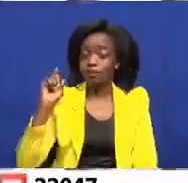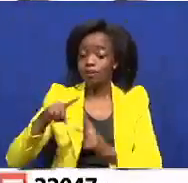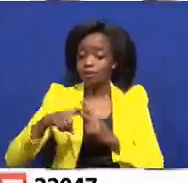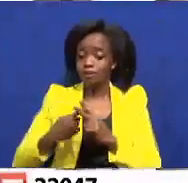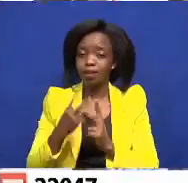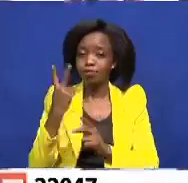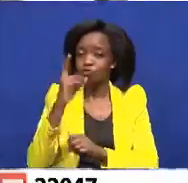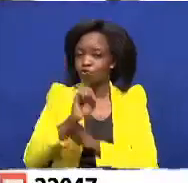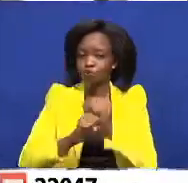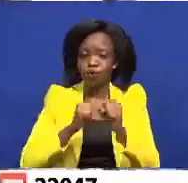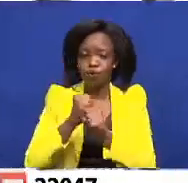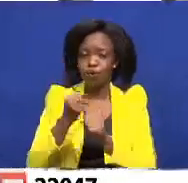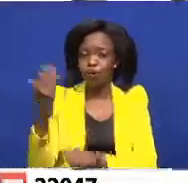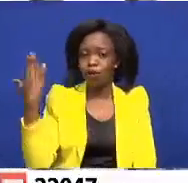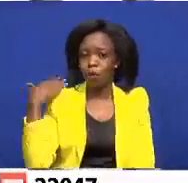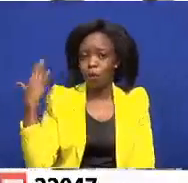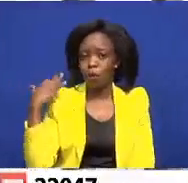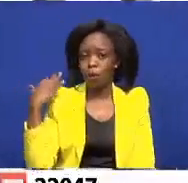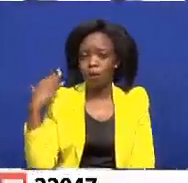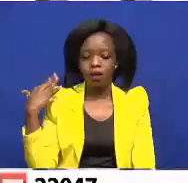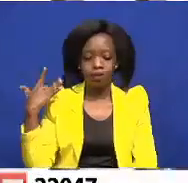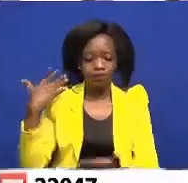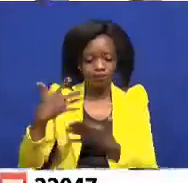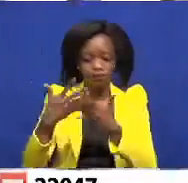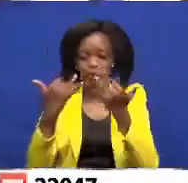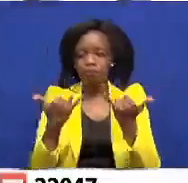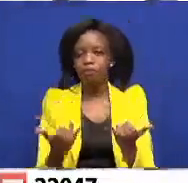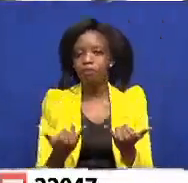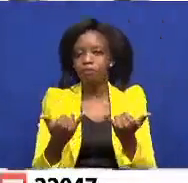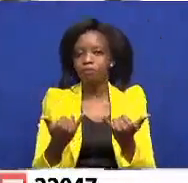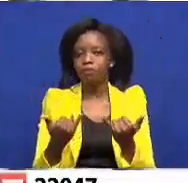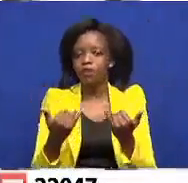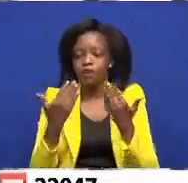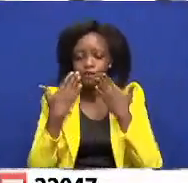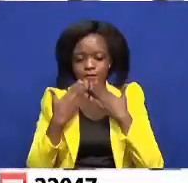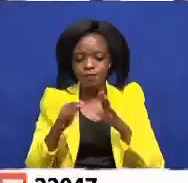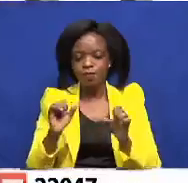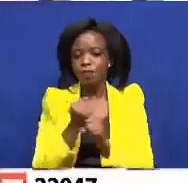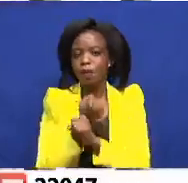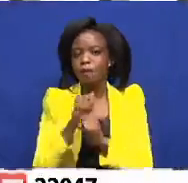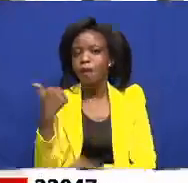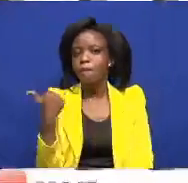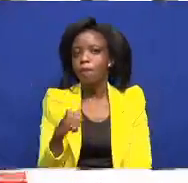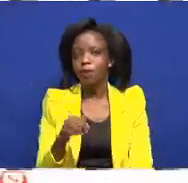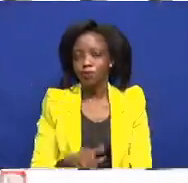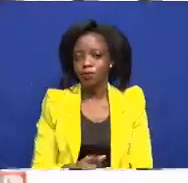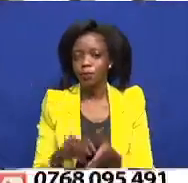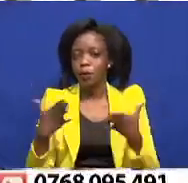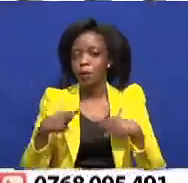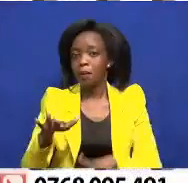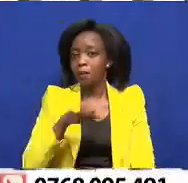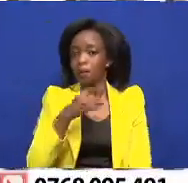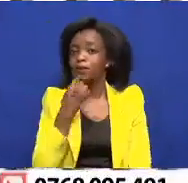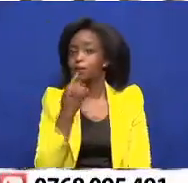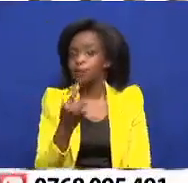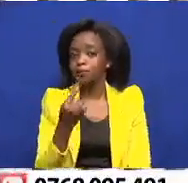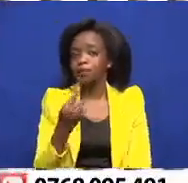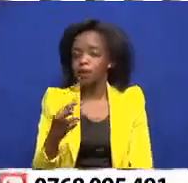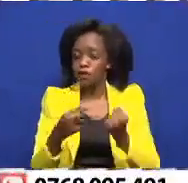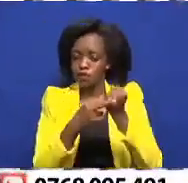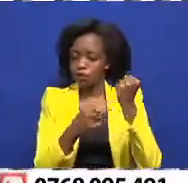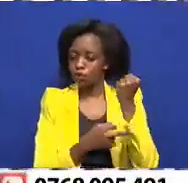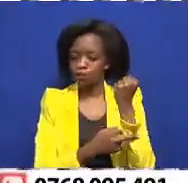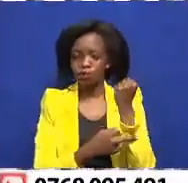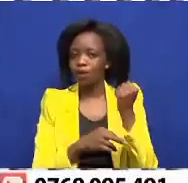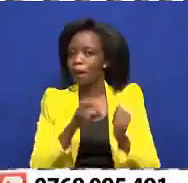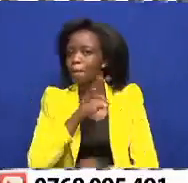than 2 years ago, and until today the construction has not come to an end, with residents here saying that this footbridge does